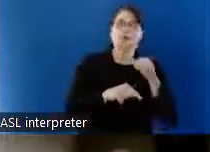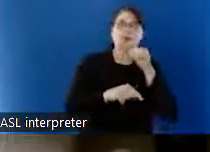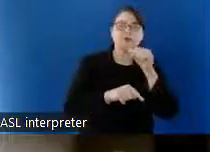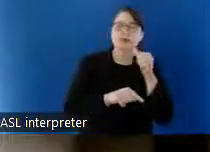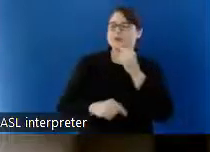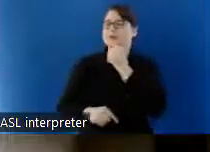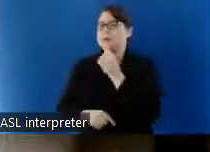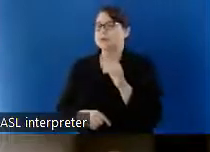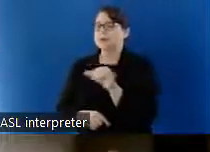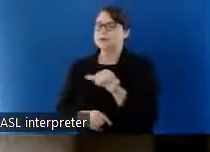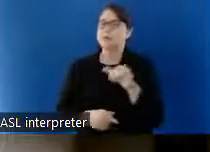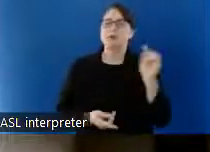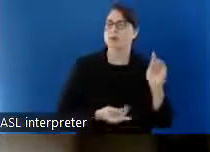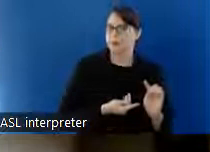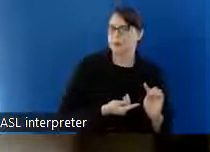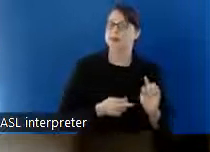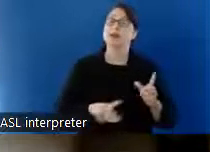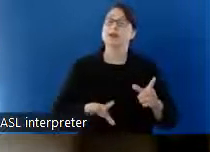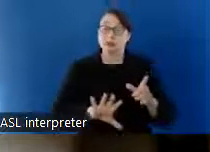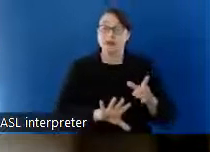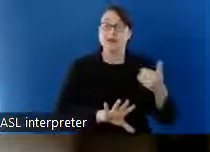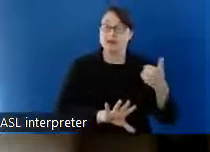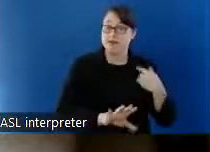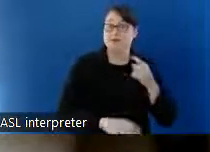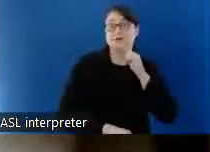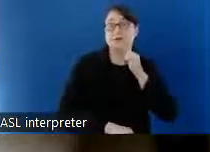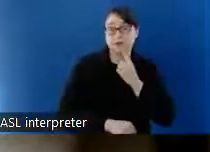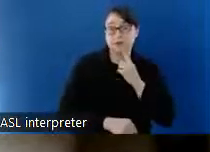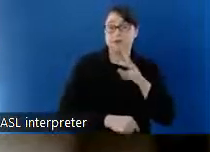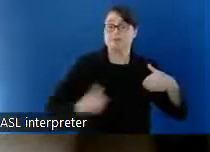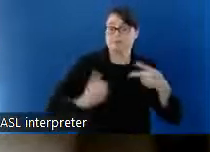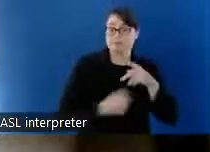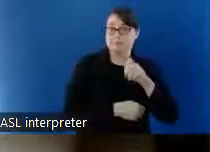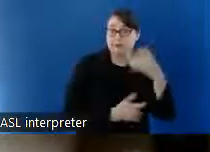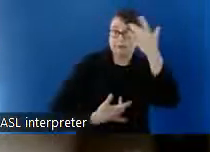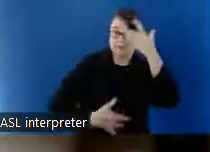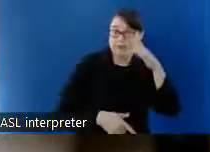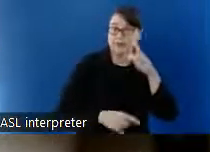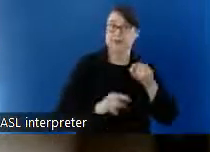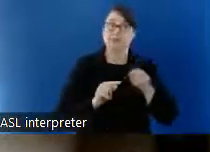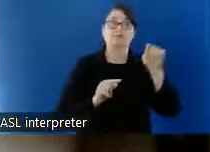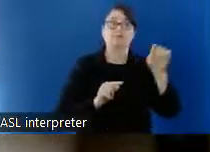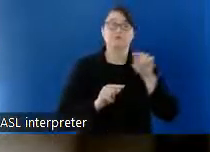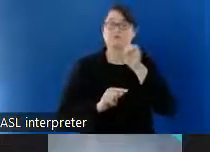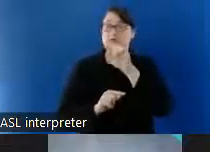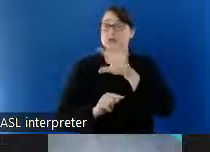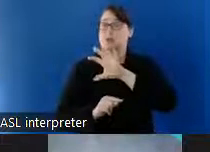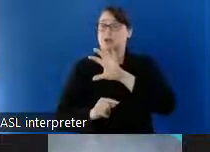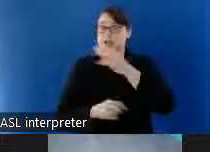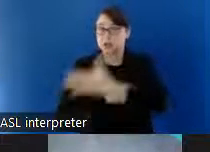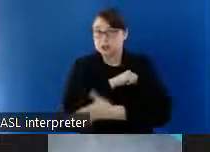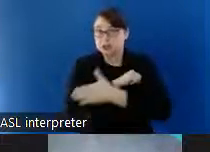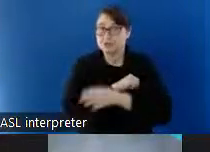monkeypox. And that's not to say that there aren't severe monkeypox disease going on outside endemic countries right now, but it does tend to be less severe